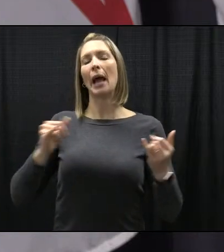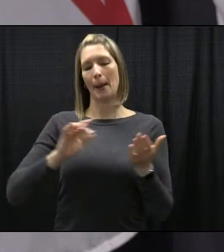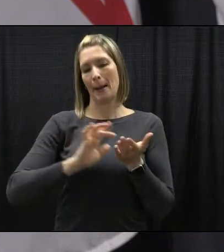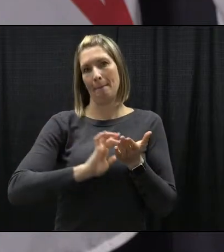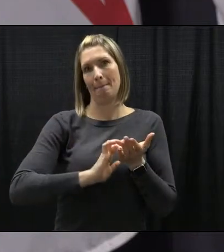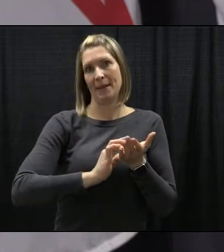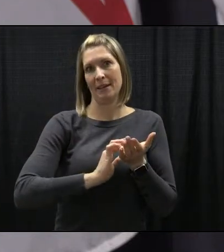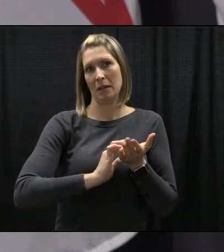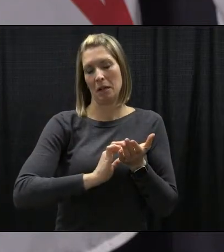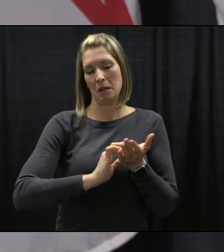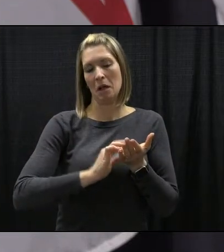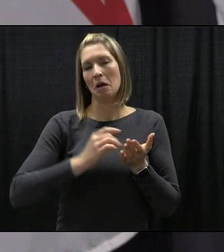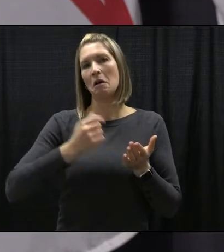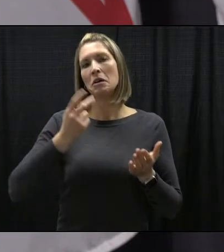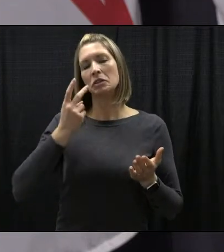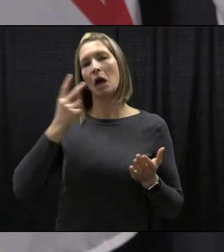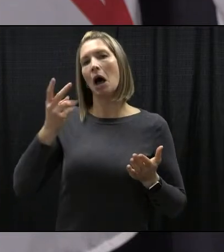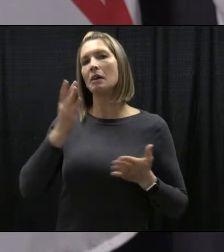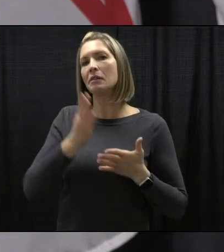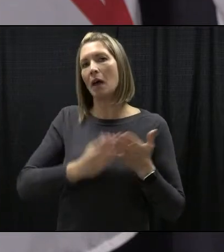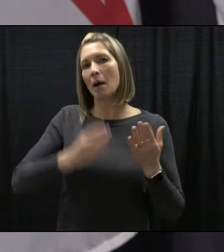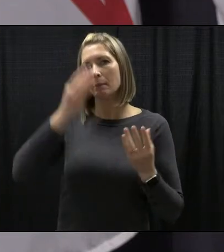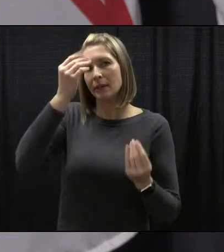reducing the impact of COVID-19.